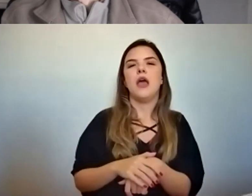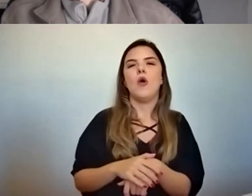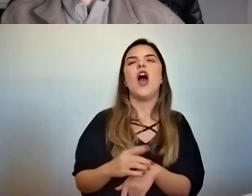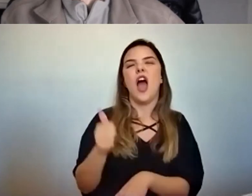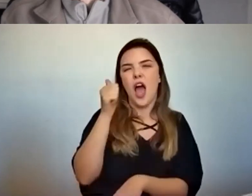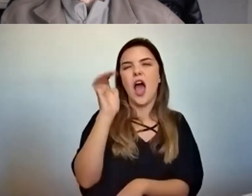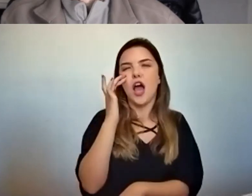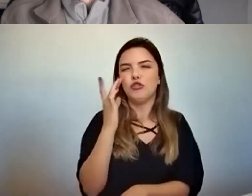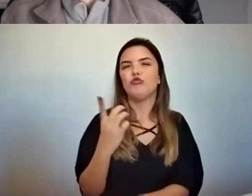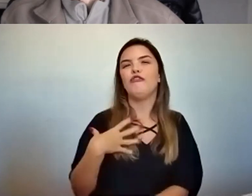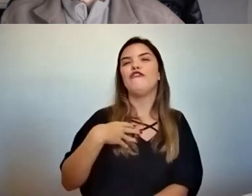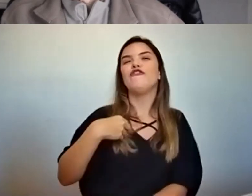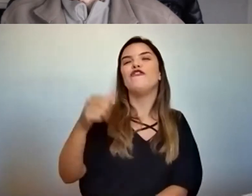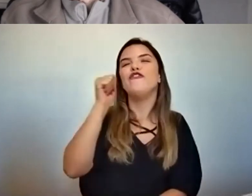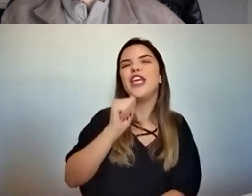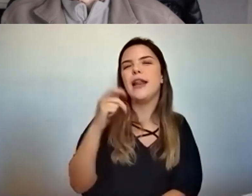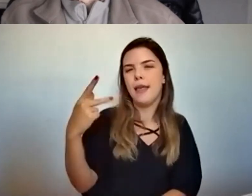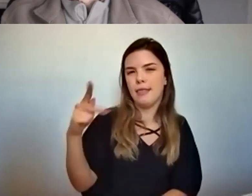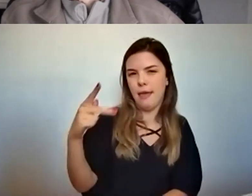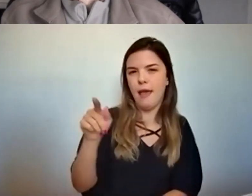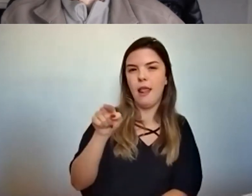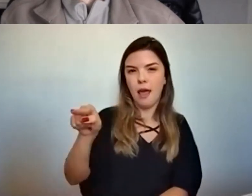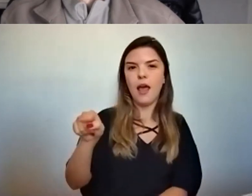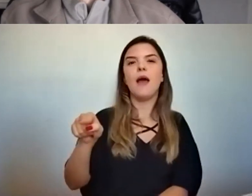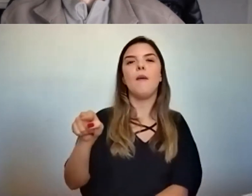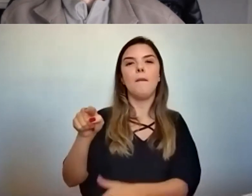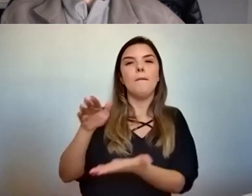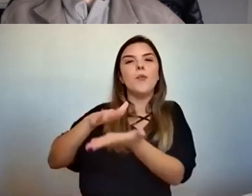daughters, about so-called